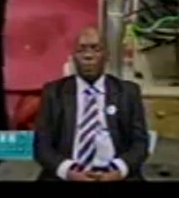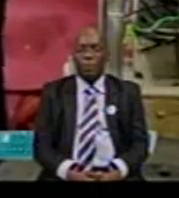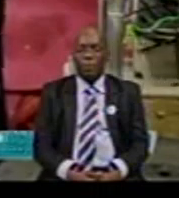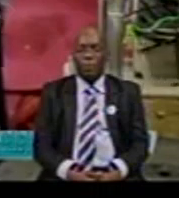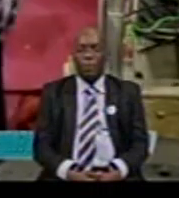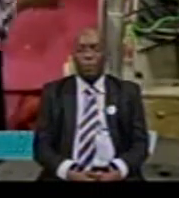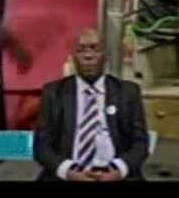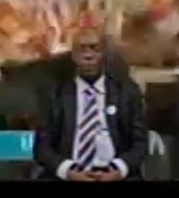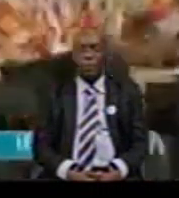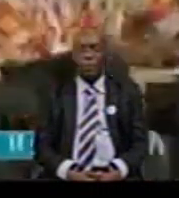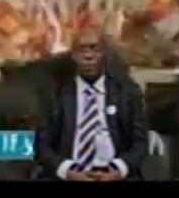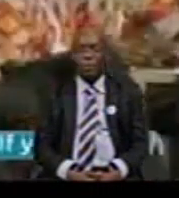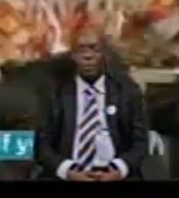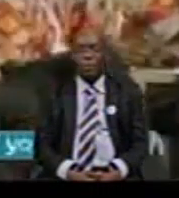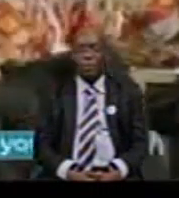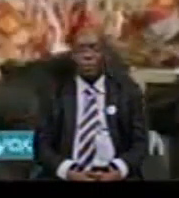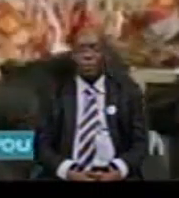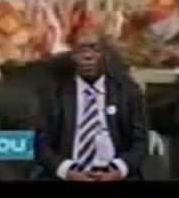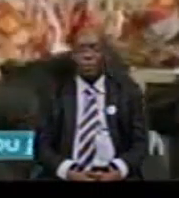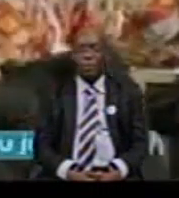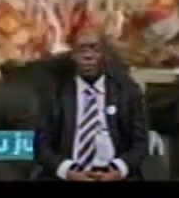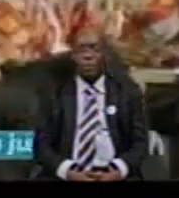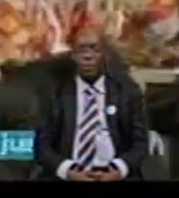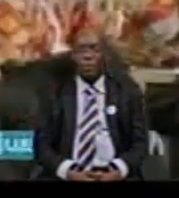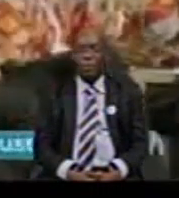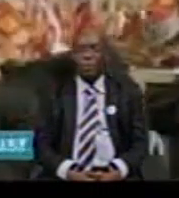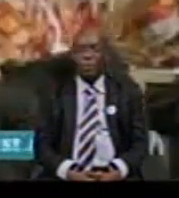Mama. Yeah, come.